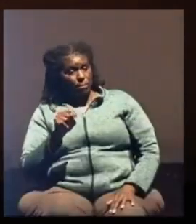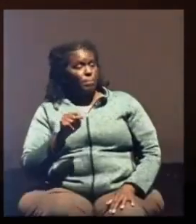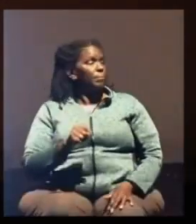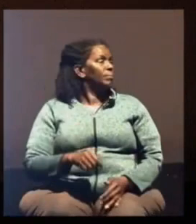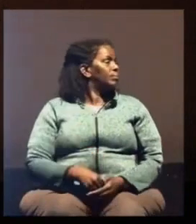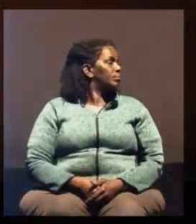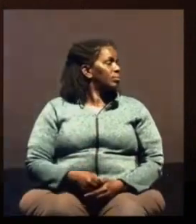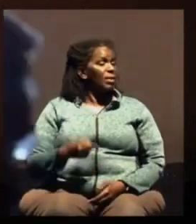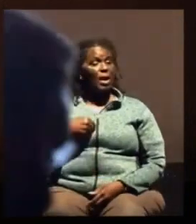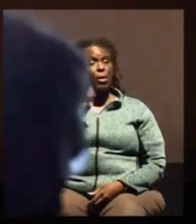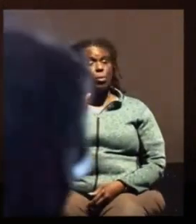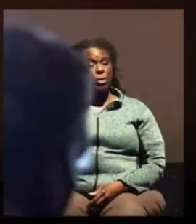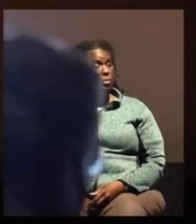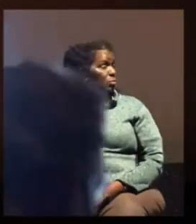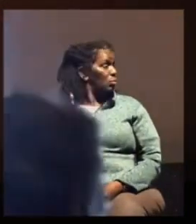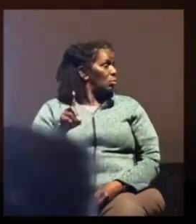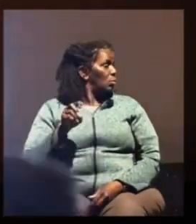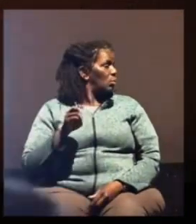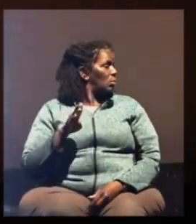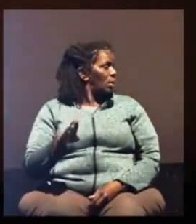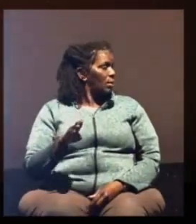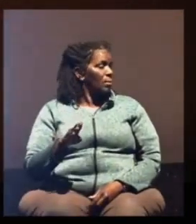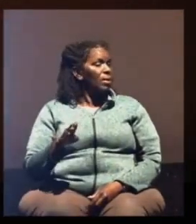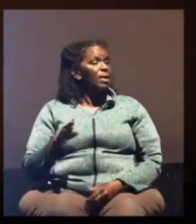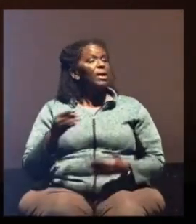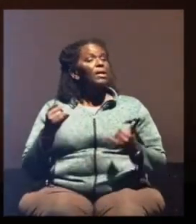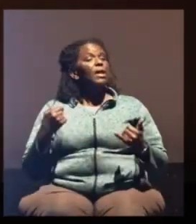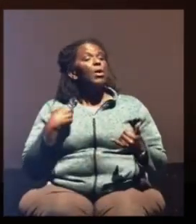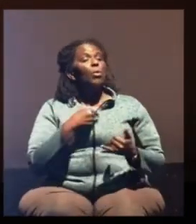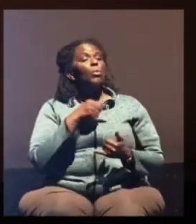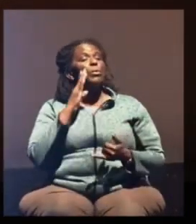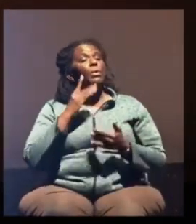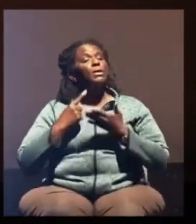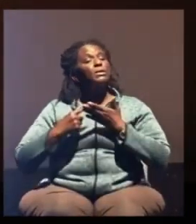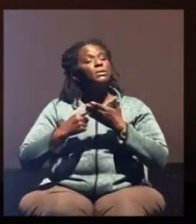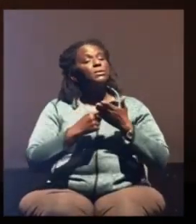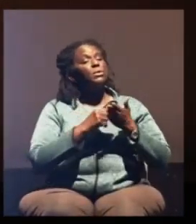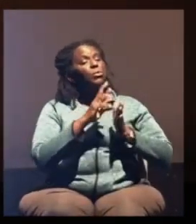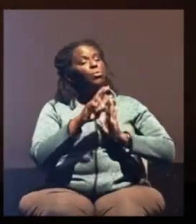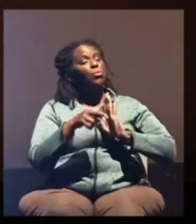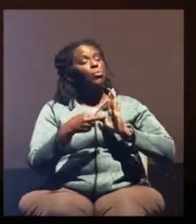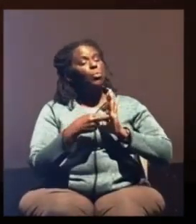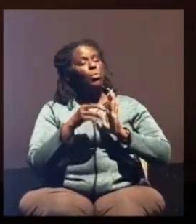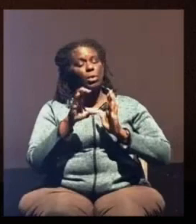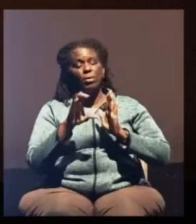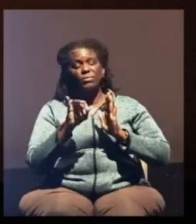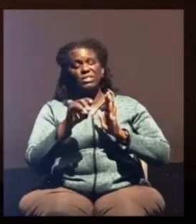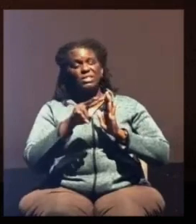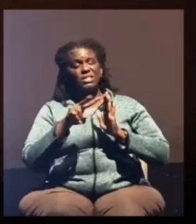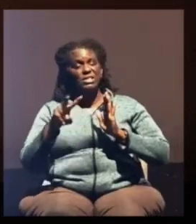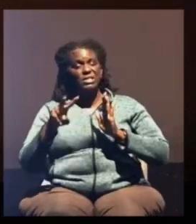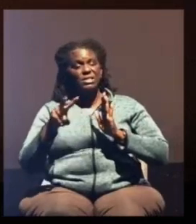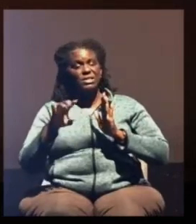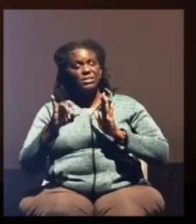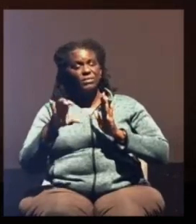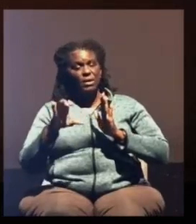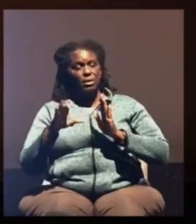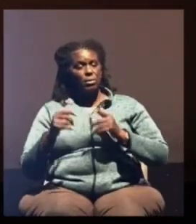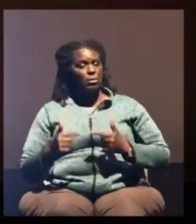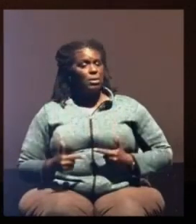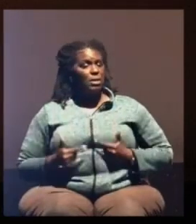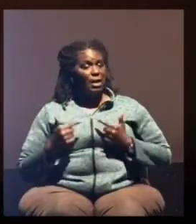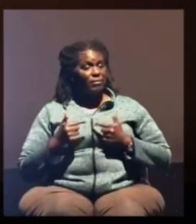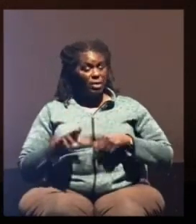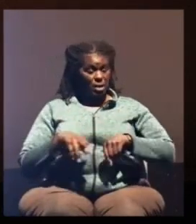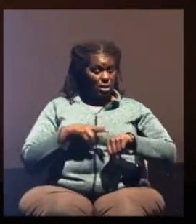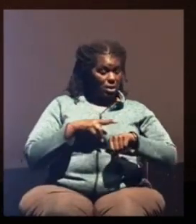Deb, saying that what we're going to be talking about now is in the role of civic life at the community level and at the national level,